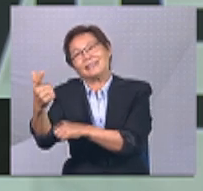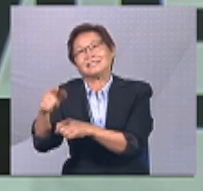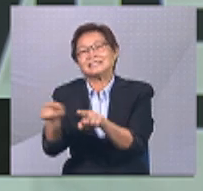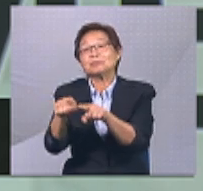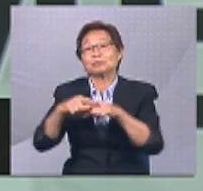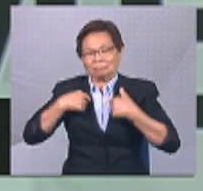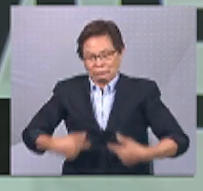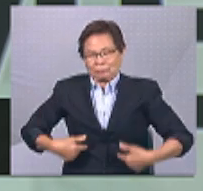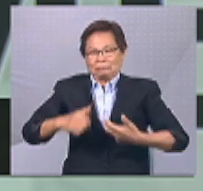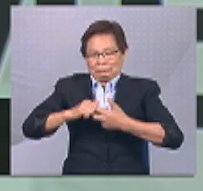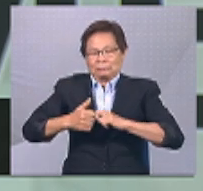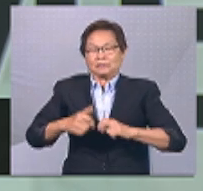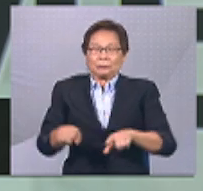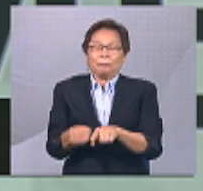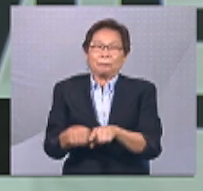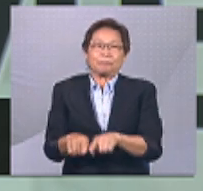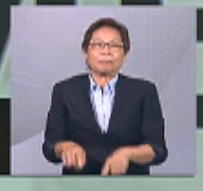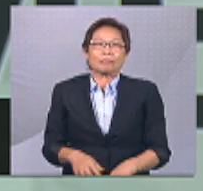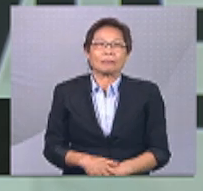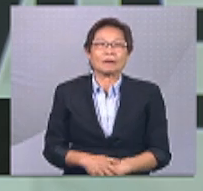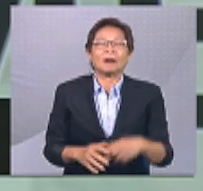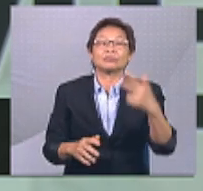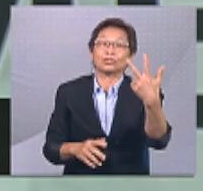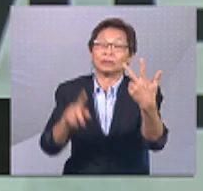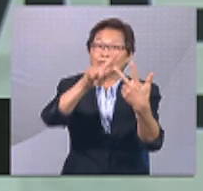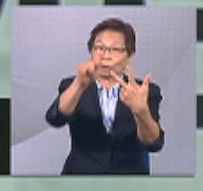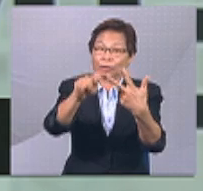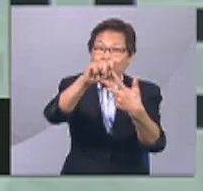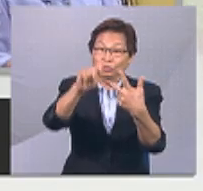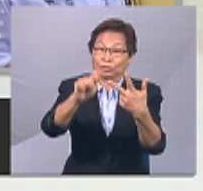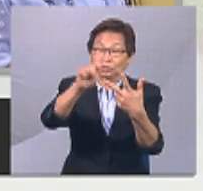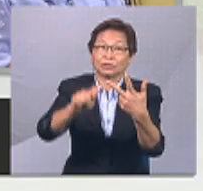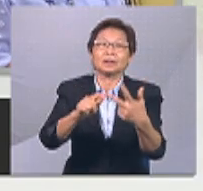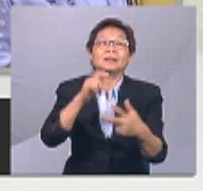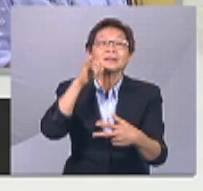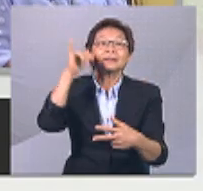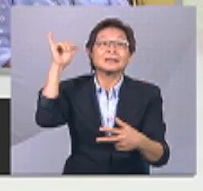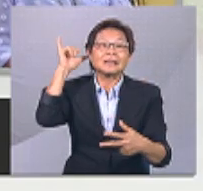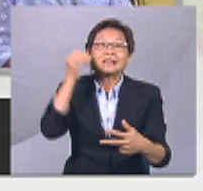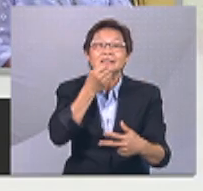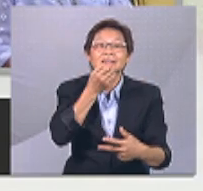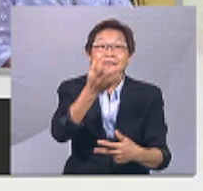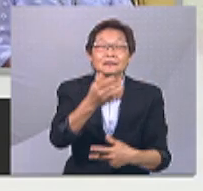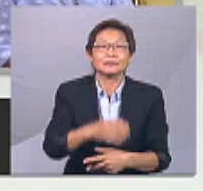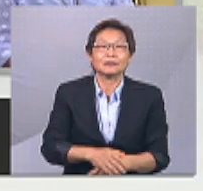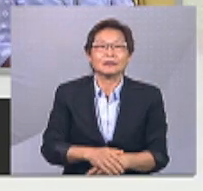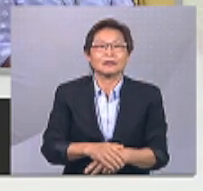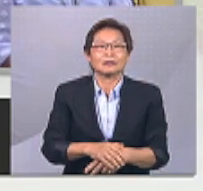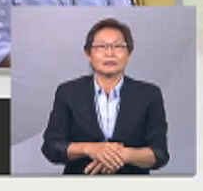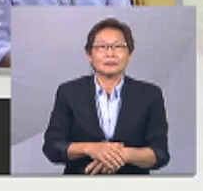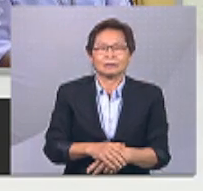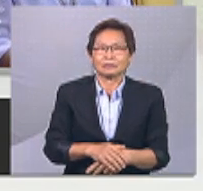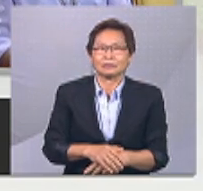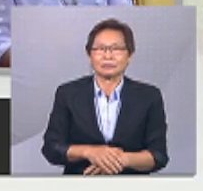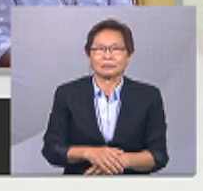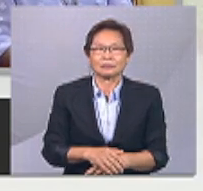Dato' Emir Zainul from The Edge. I have three questions. Question number one, you mentioned yesterday that MCO phase 1 and 2 have shown signs